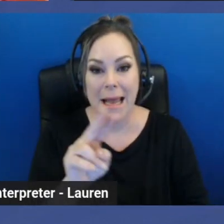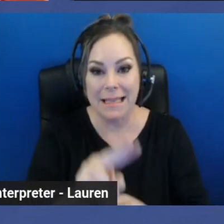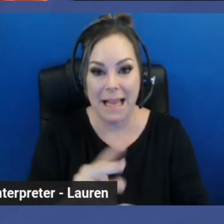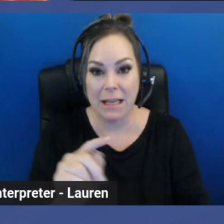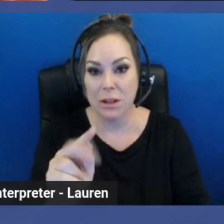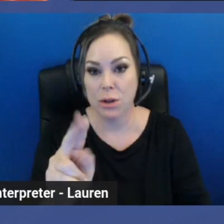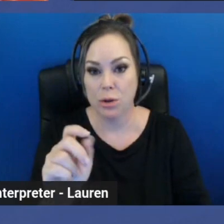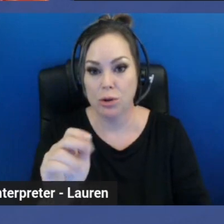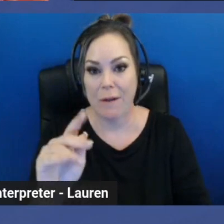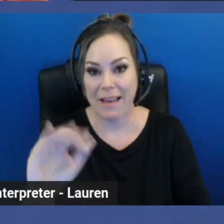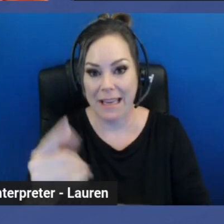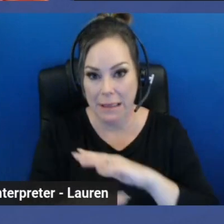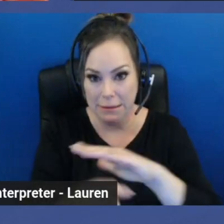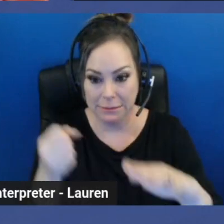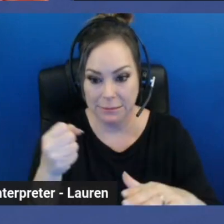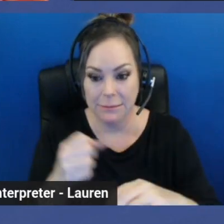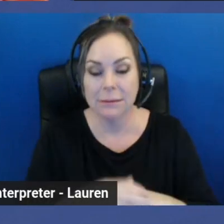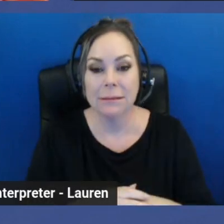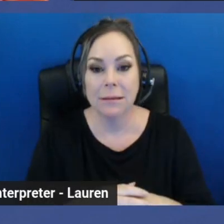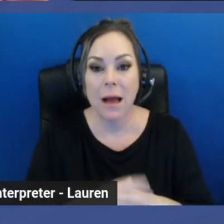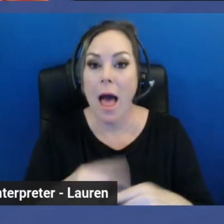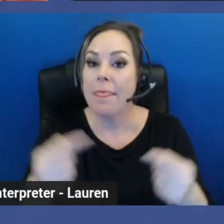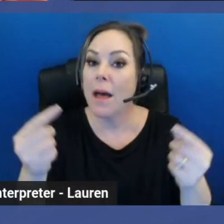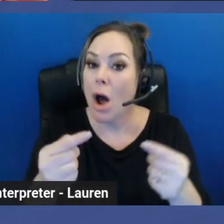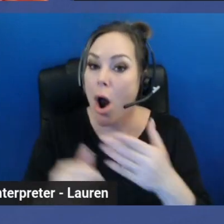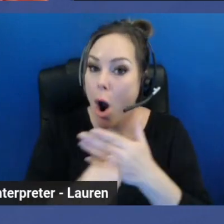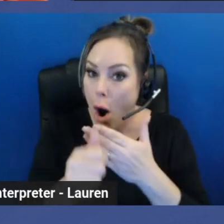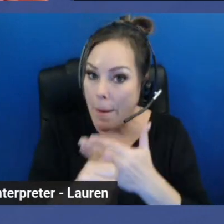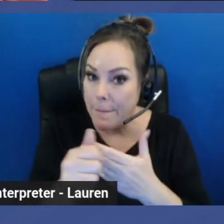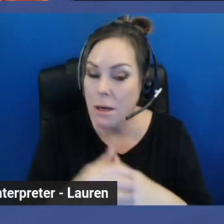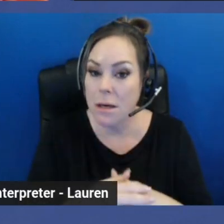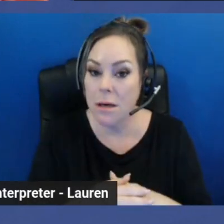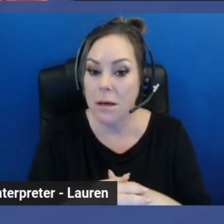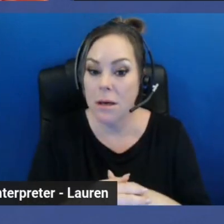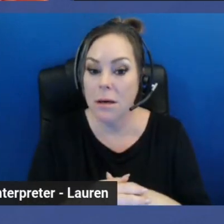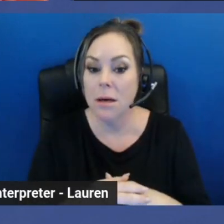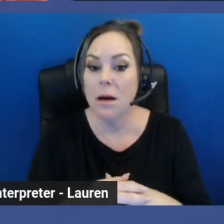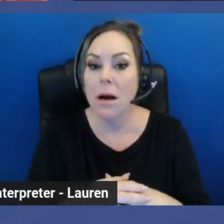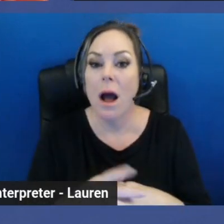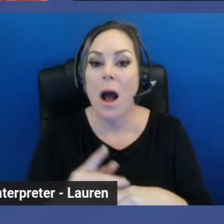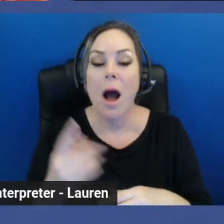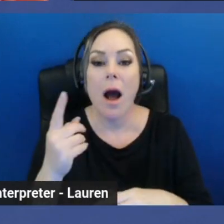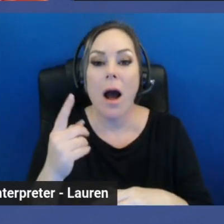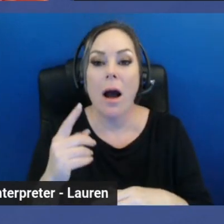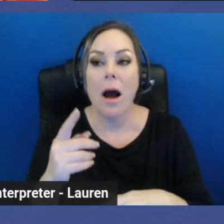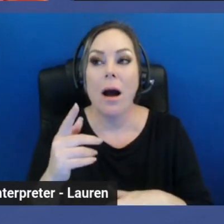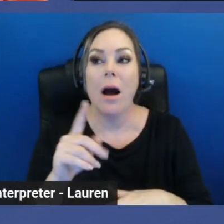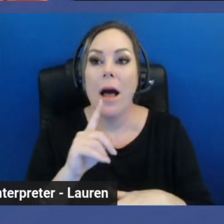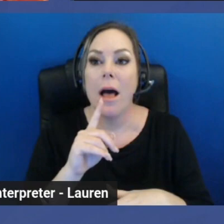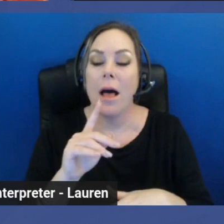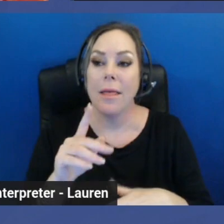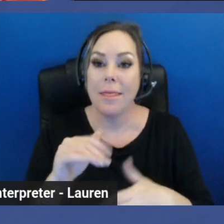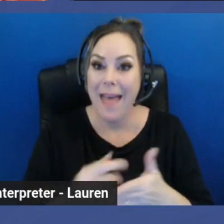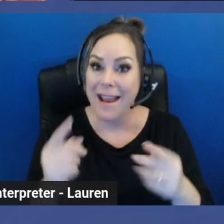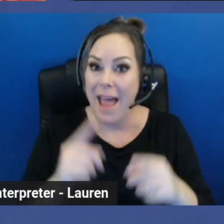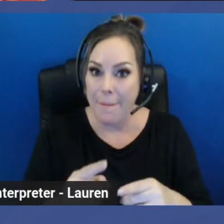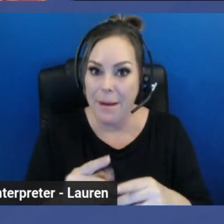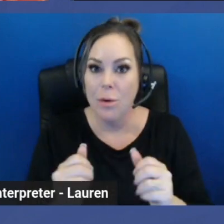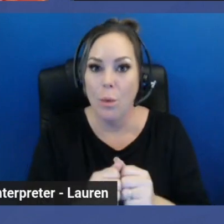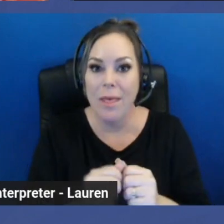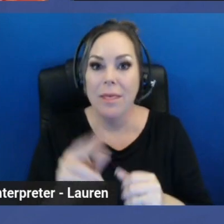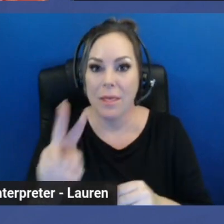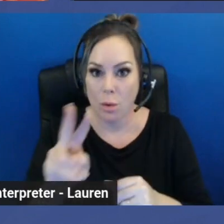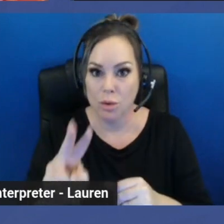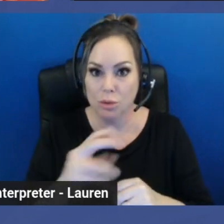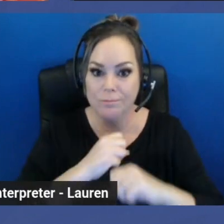trafficking. And the harms done under those two rubrics,